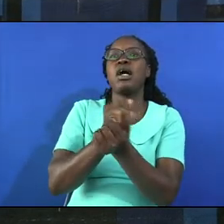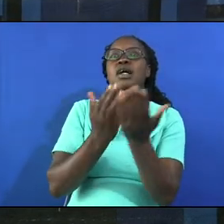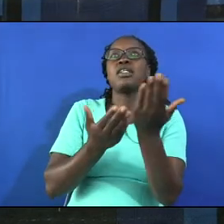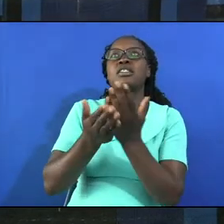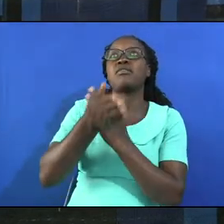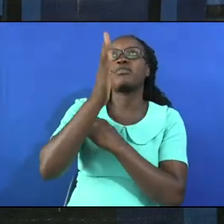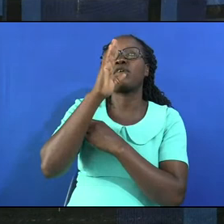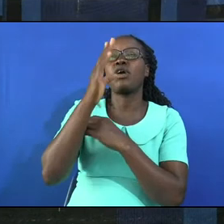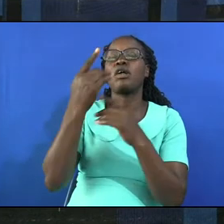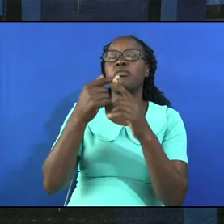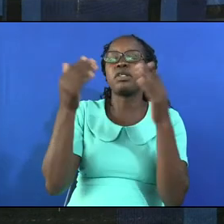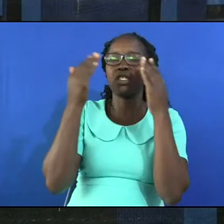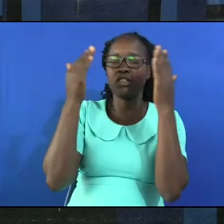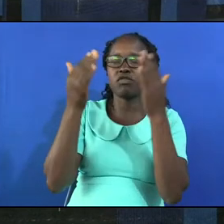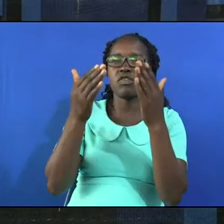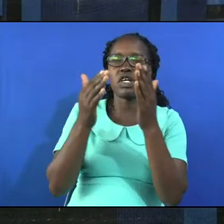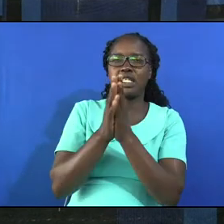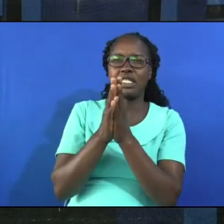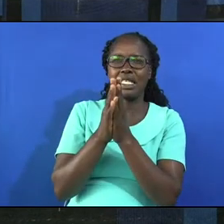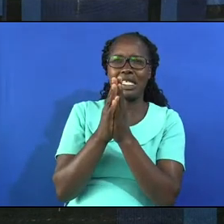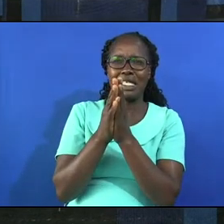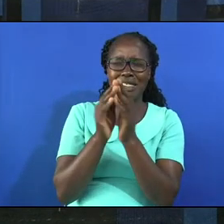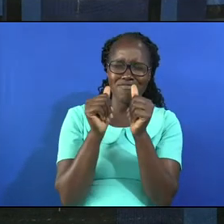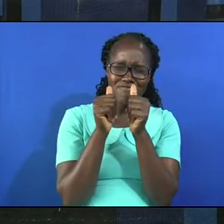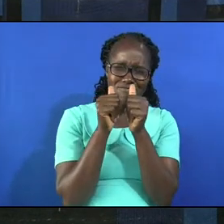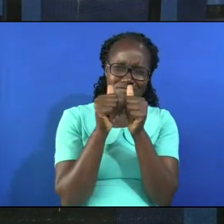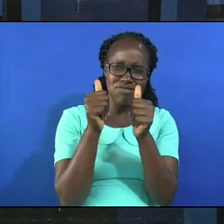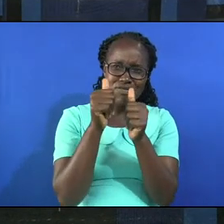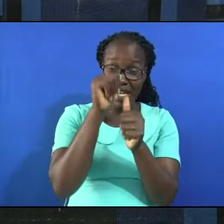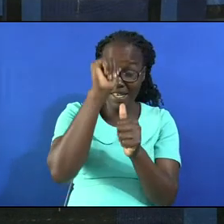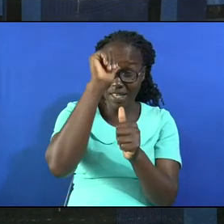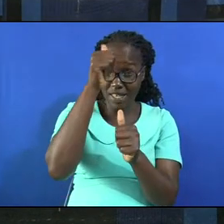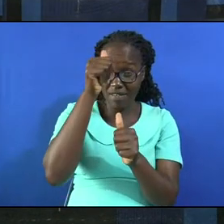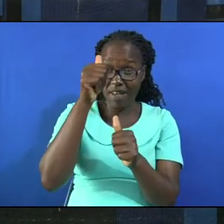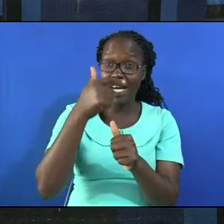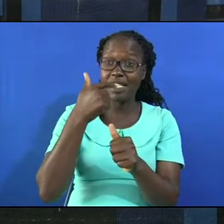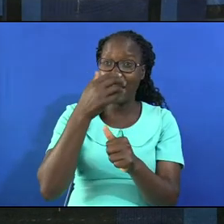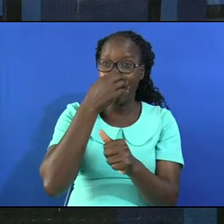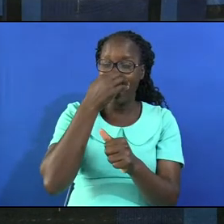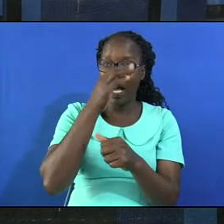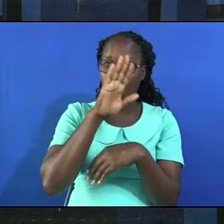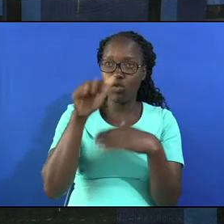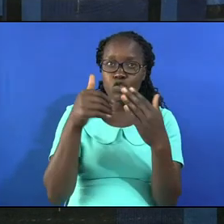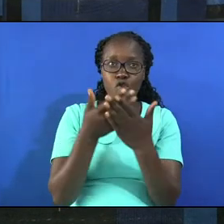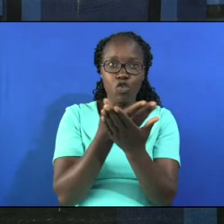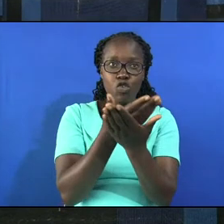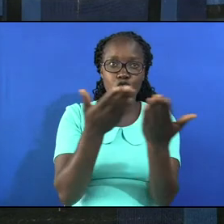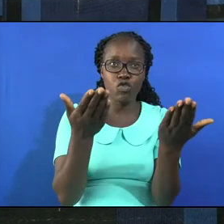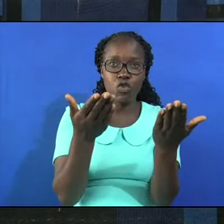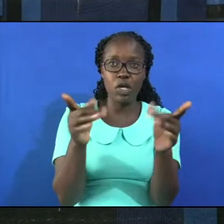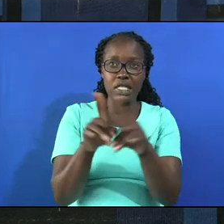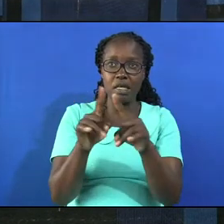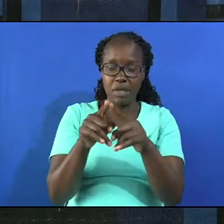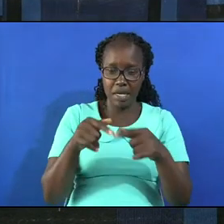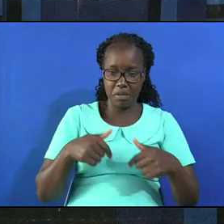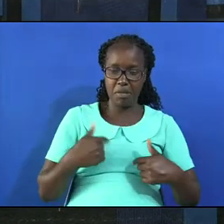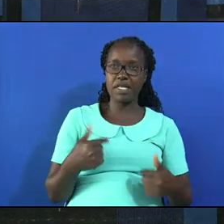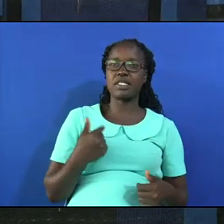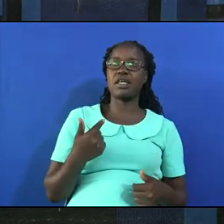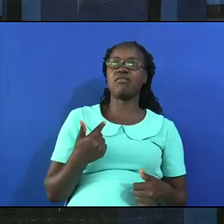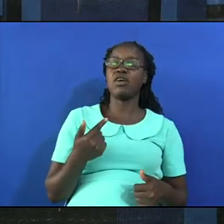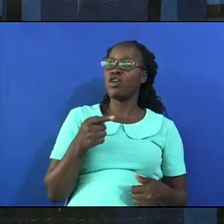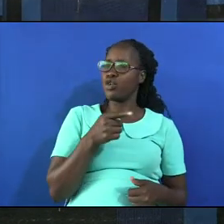God. But his focus is sharper. And he says, I wish all of you were like myself. He